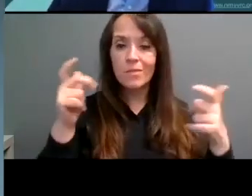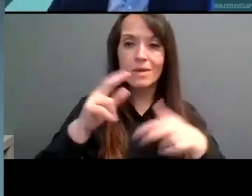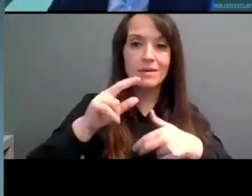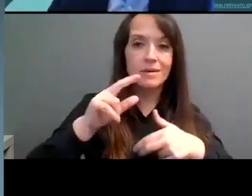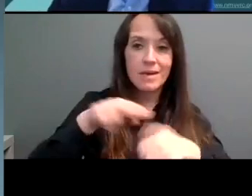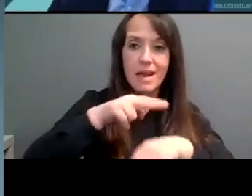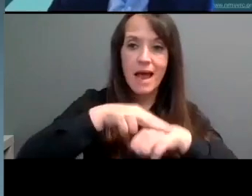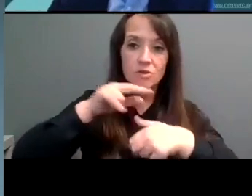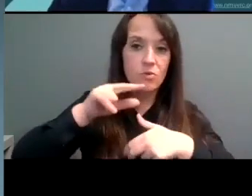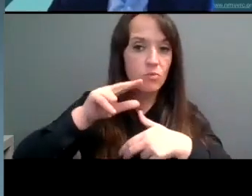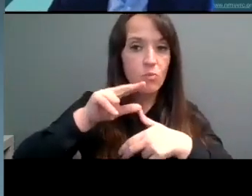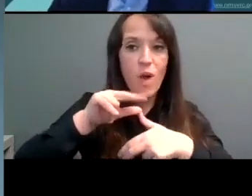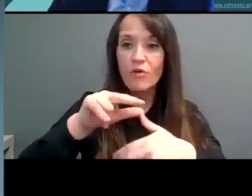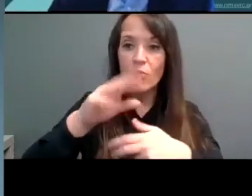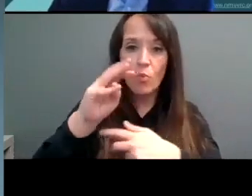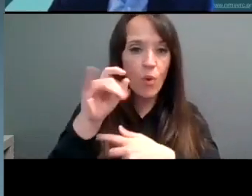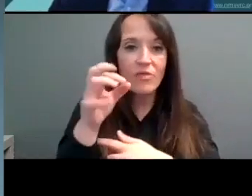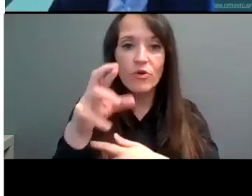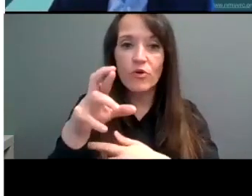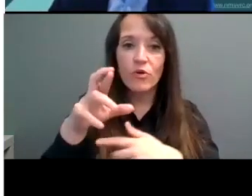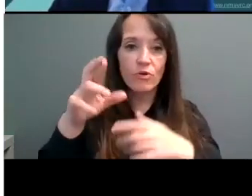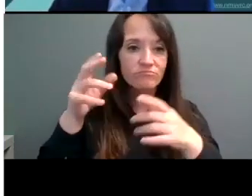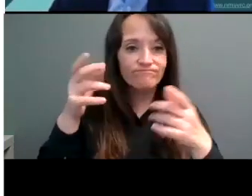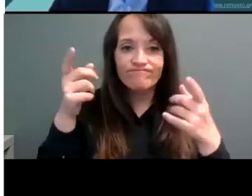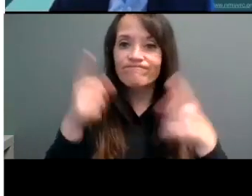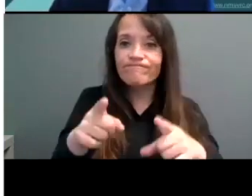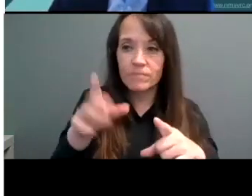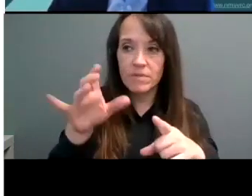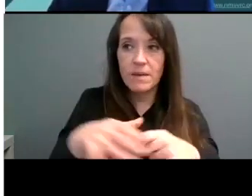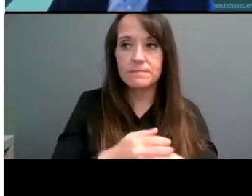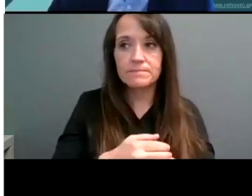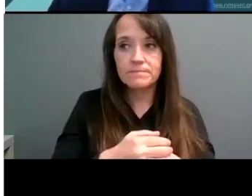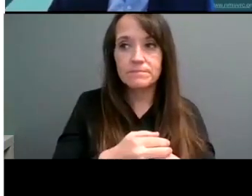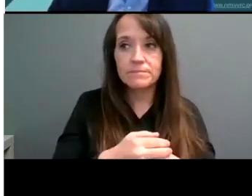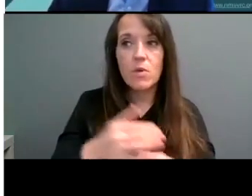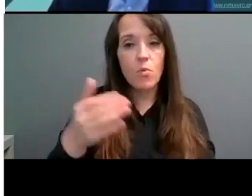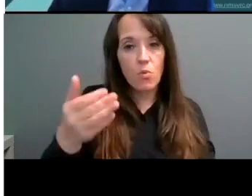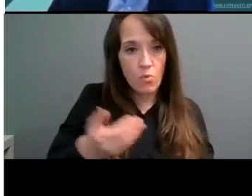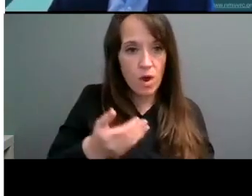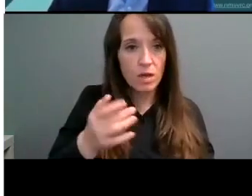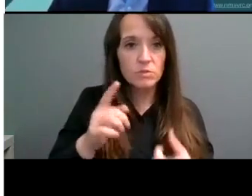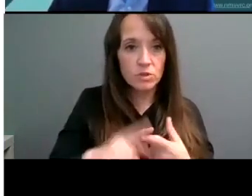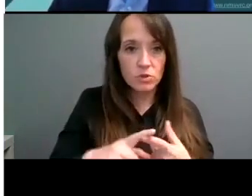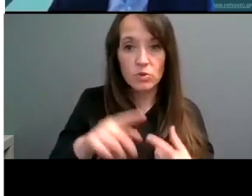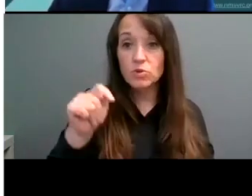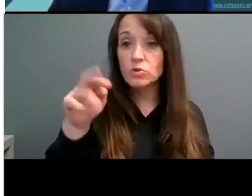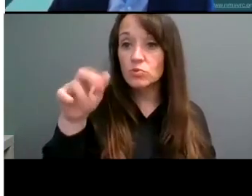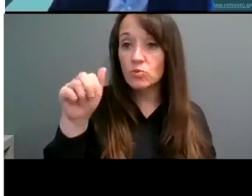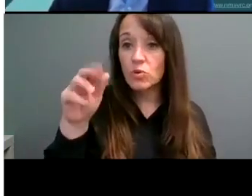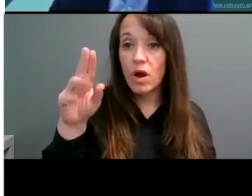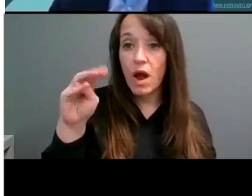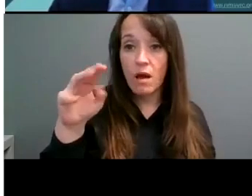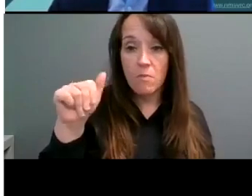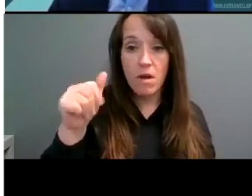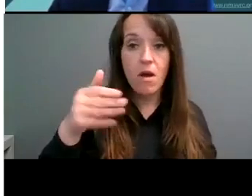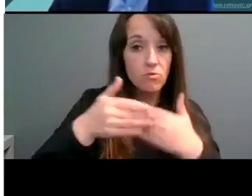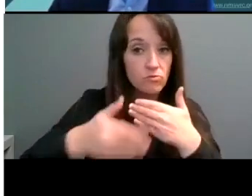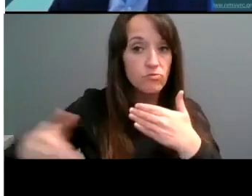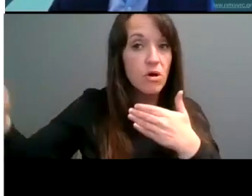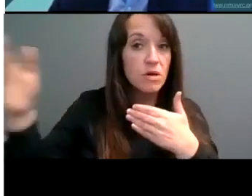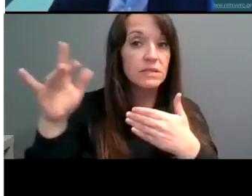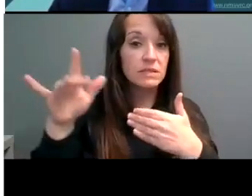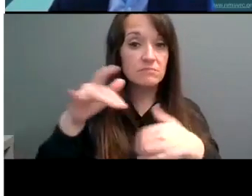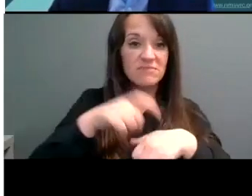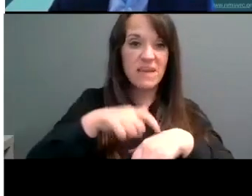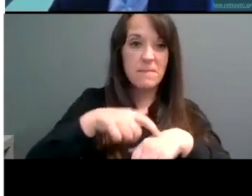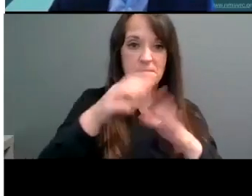So I'd like to welcome everyone to Trauma Across the Lifespan of Mass Violence Victims and Impacted Communities. Today, you'll learn